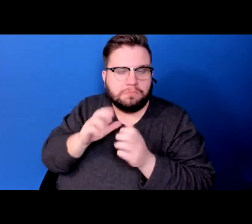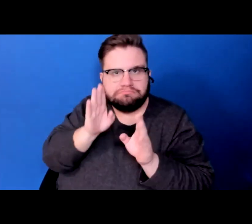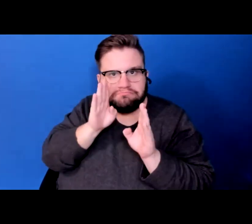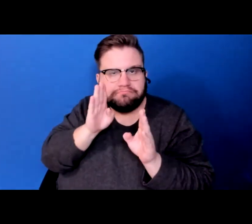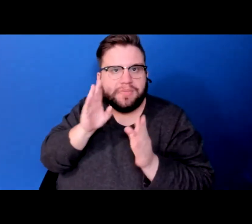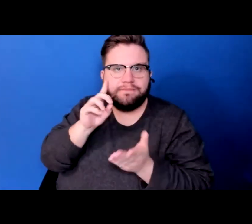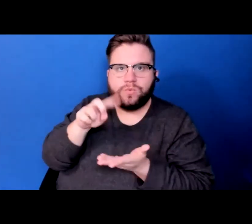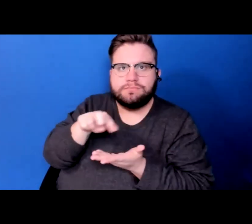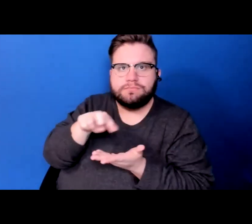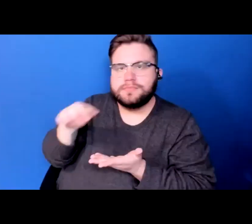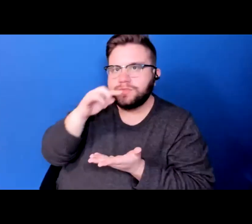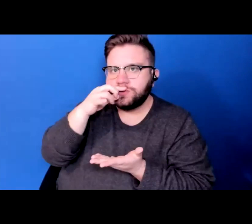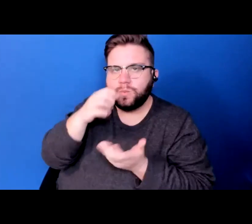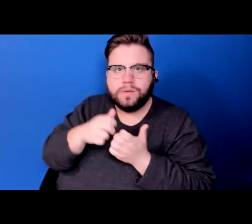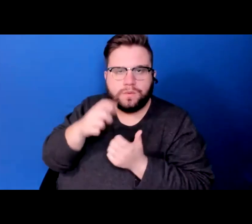and